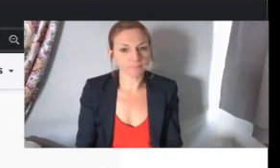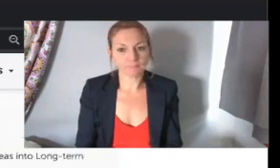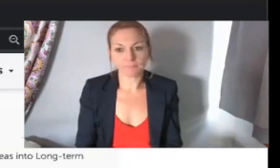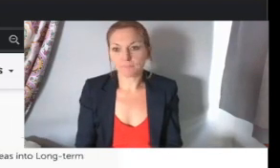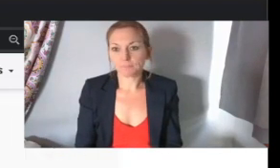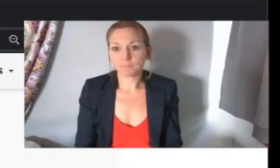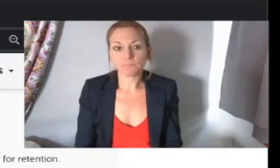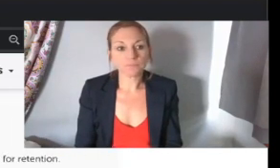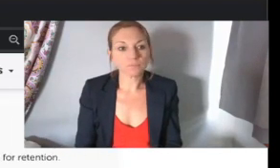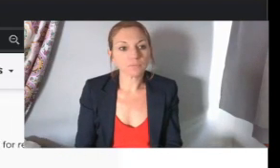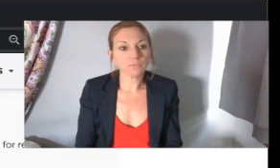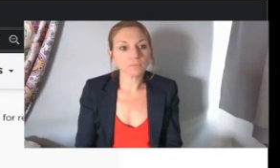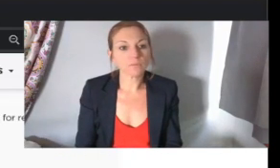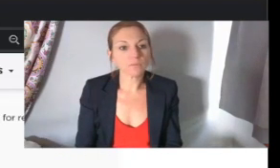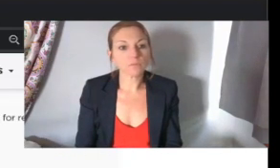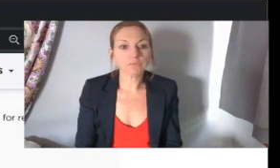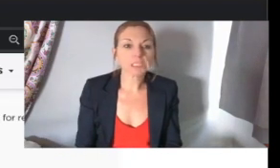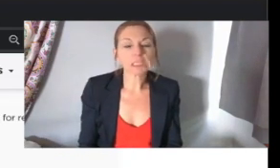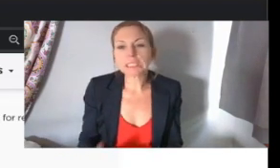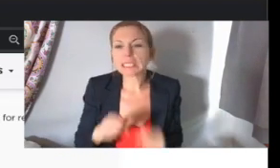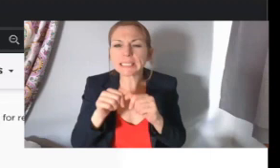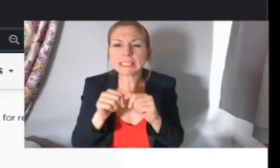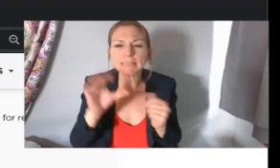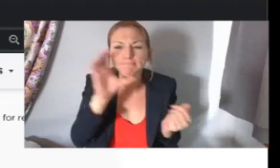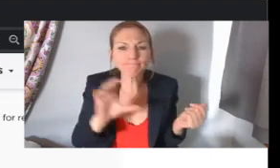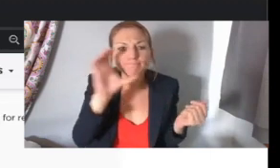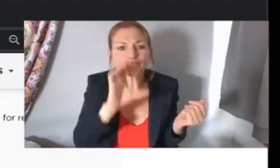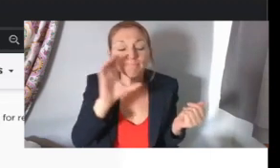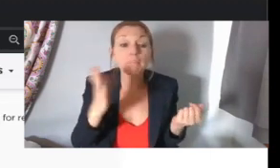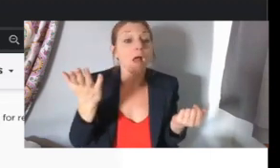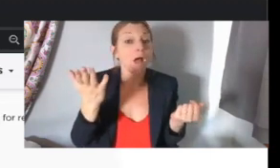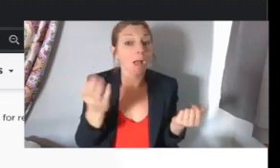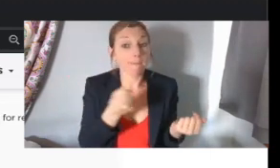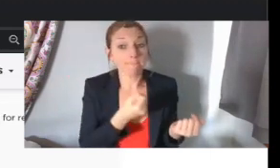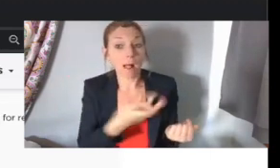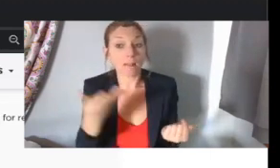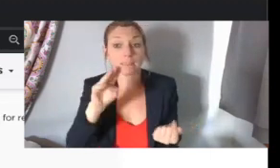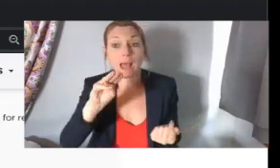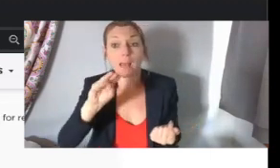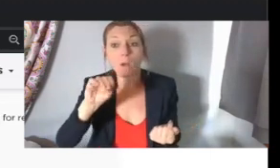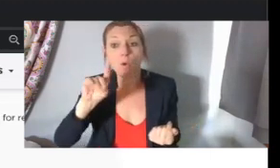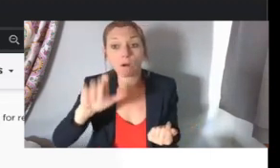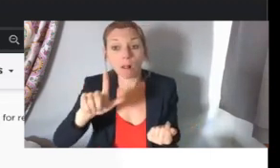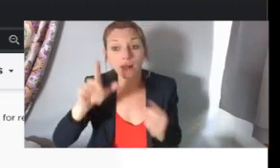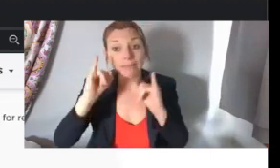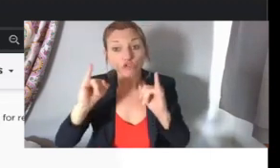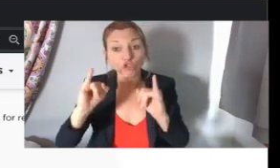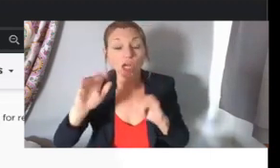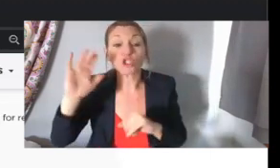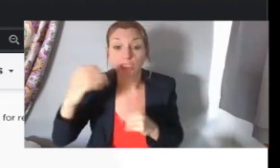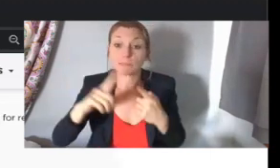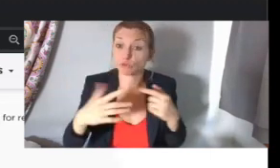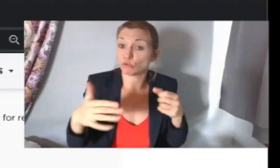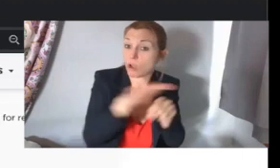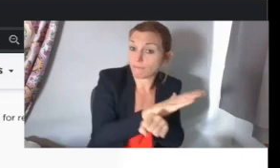And then we'll keep looking, and multimodal instruction seems to cover a lot of our factors. And so we'll include that